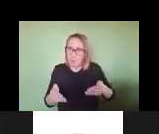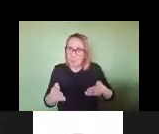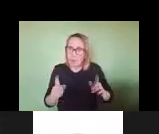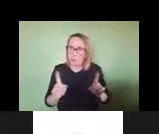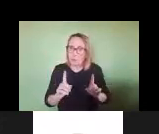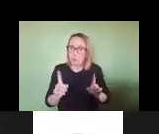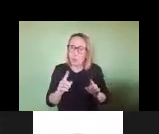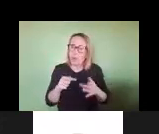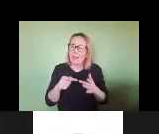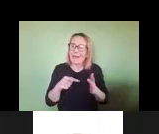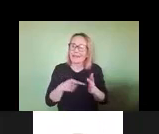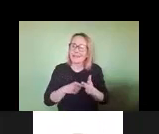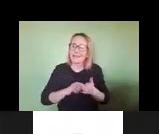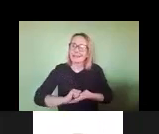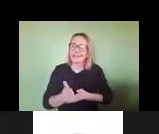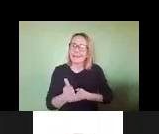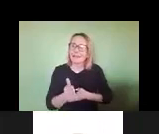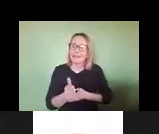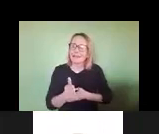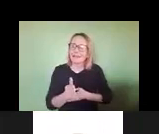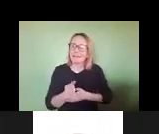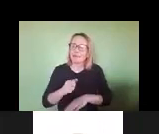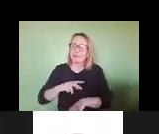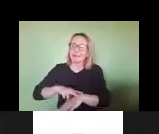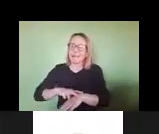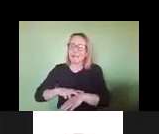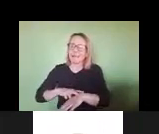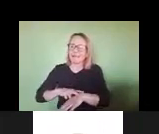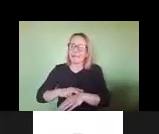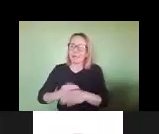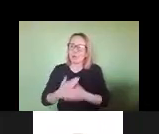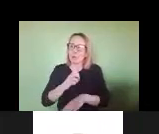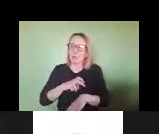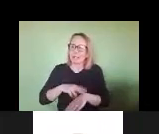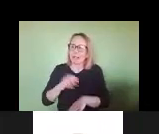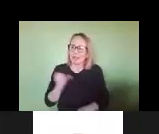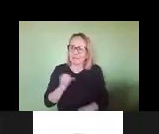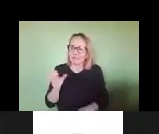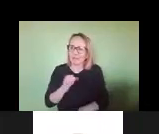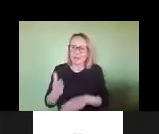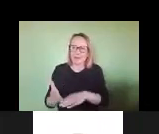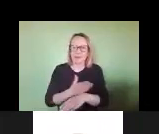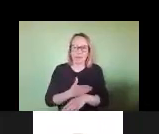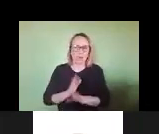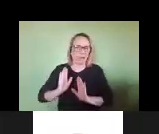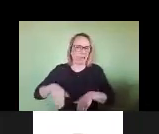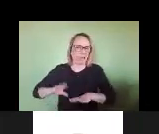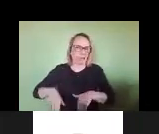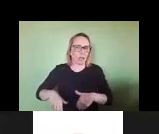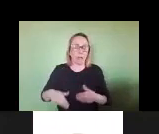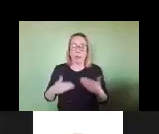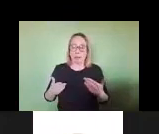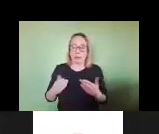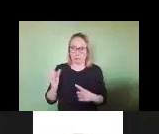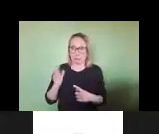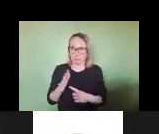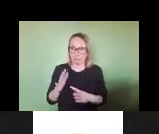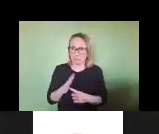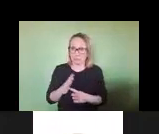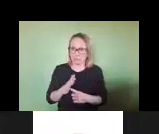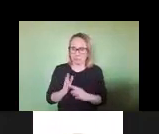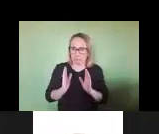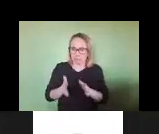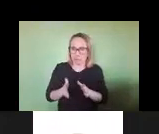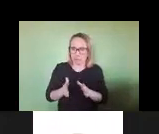IT skills as part of our staff induction. Previously, it was a bit of an add-on, whereas now it's seen as a very integral